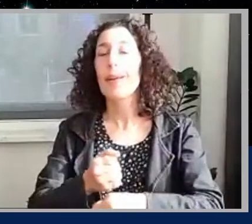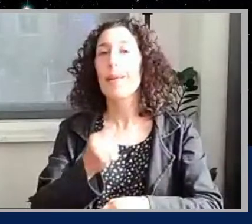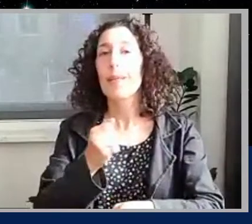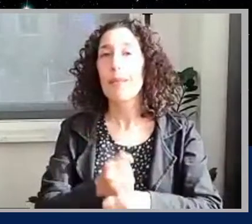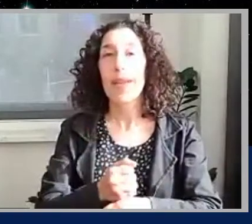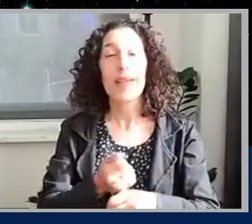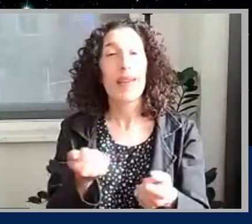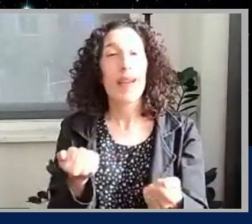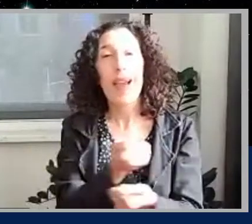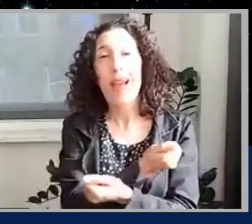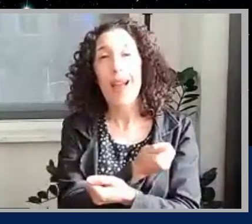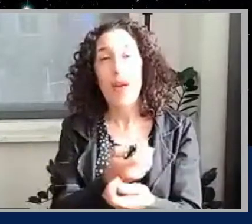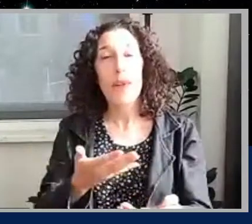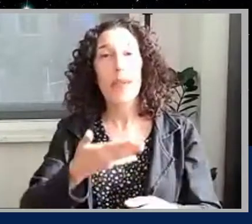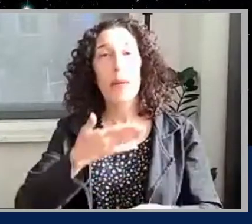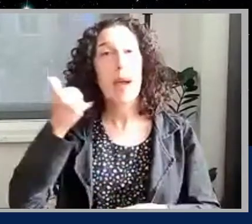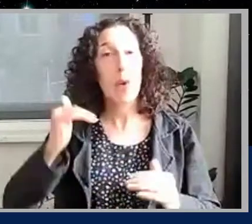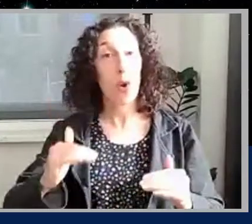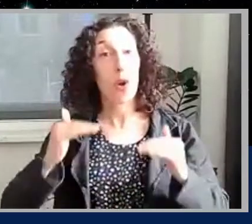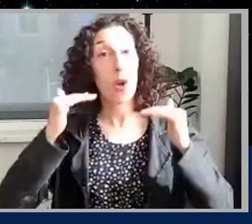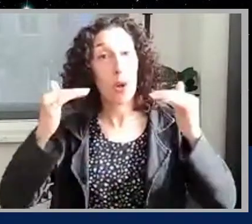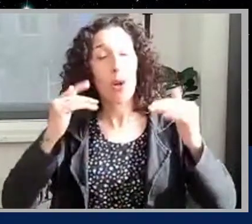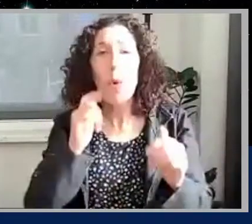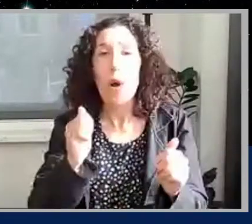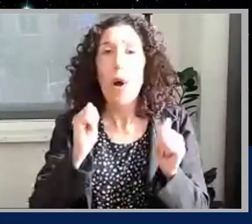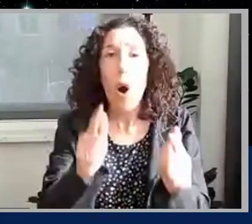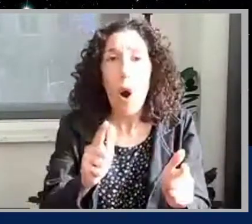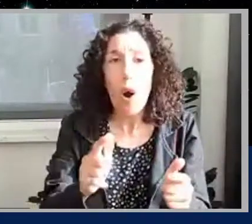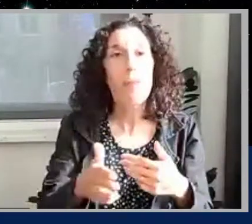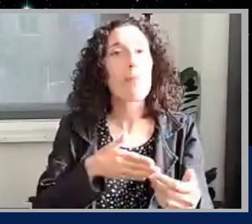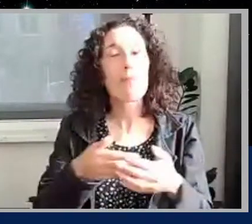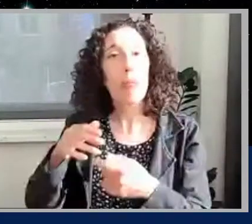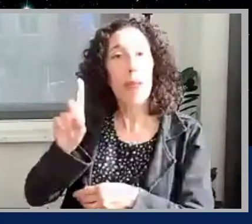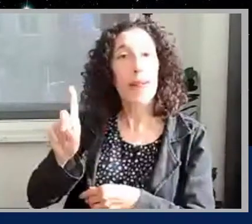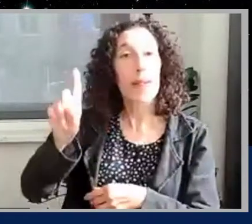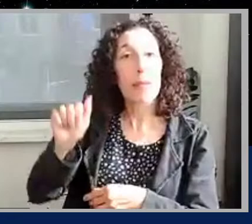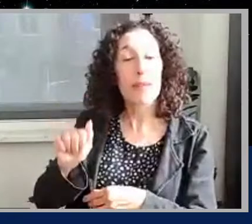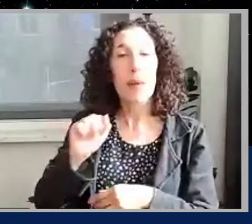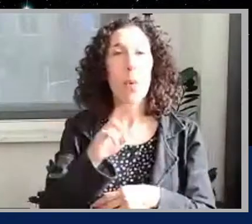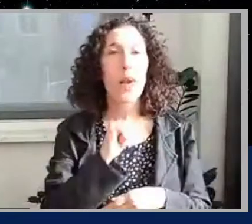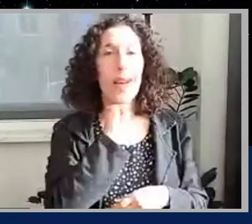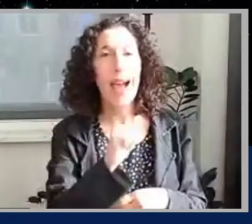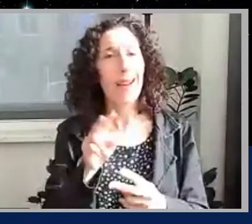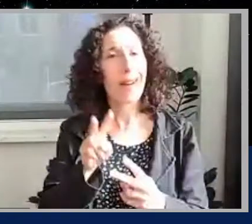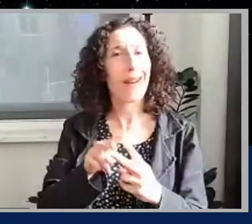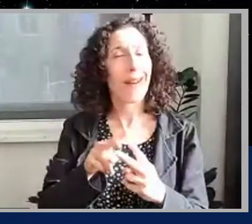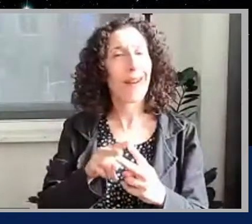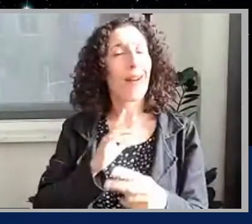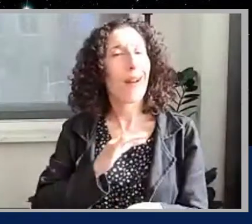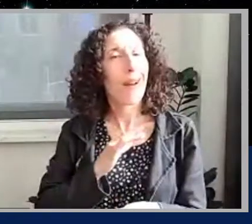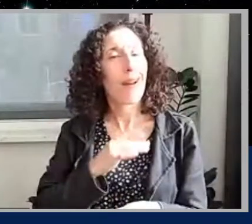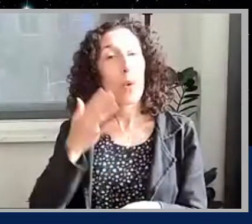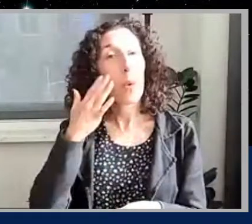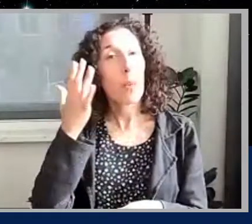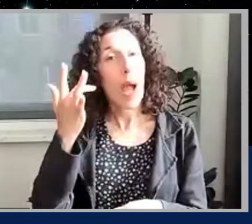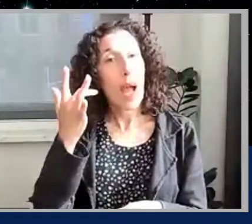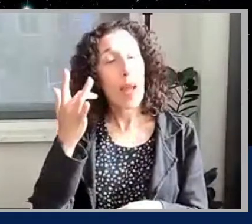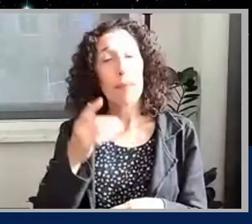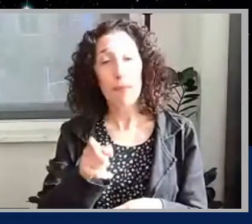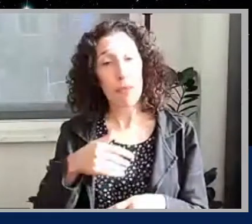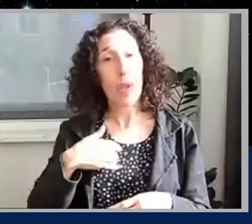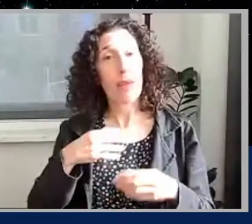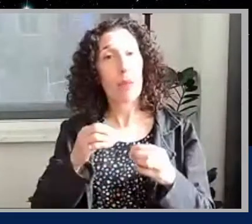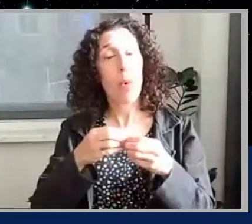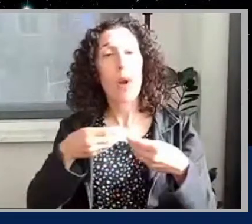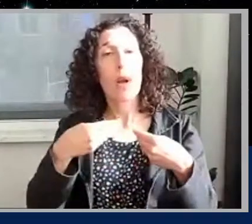curb and a whole lot of people use that cut curb, whether it's the person in a wheelchair, whether it's